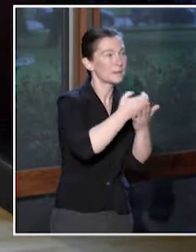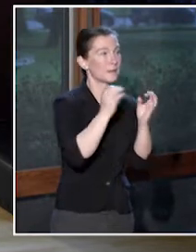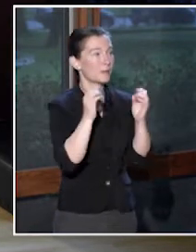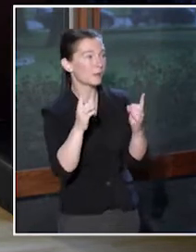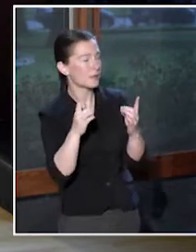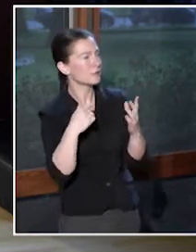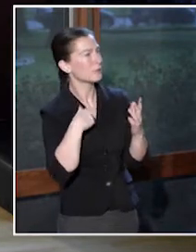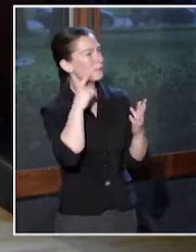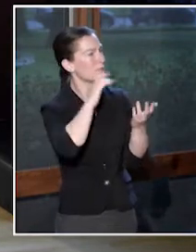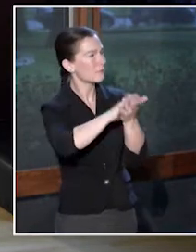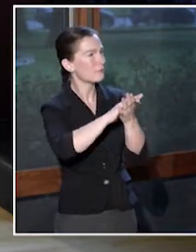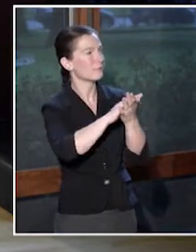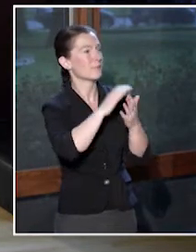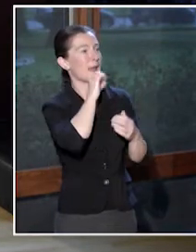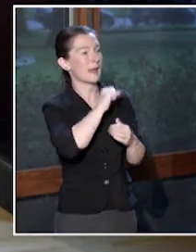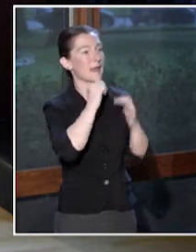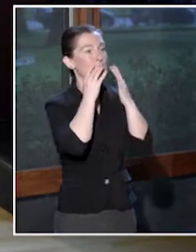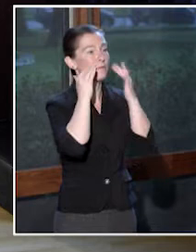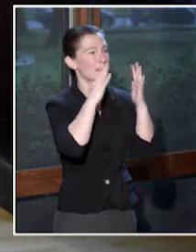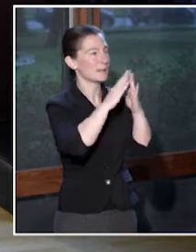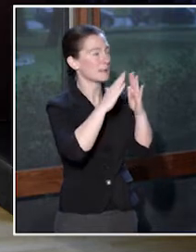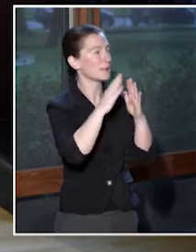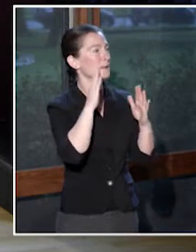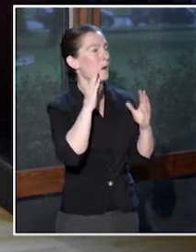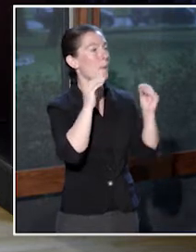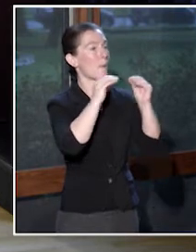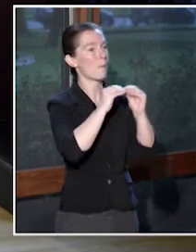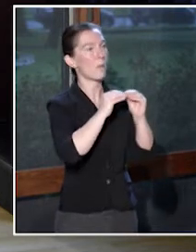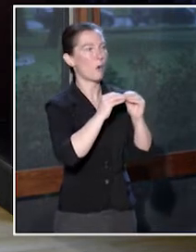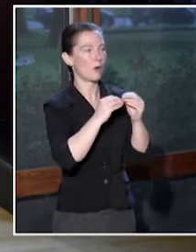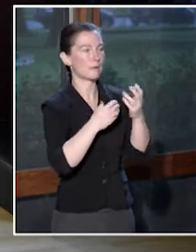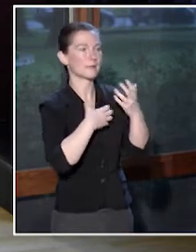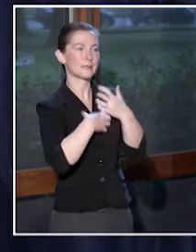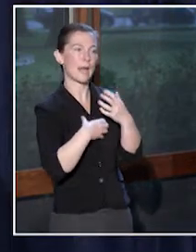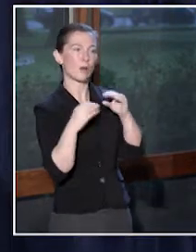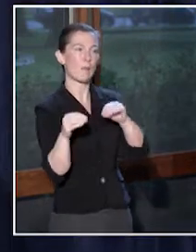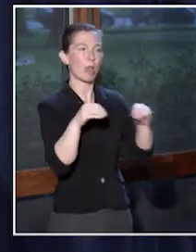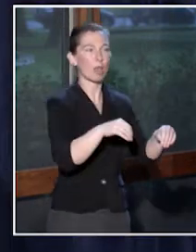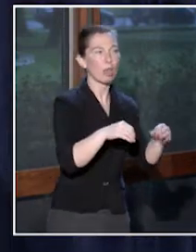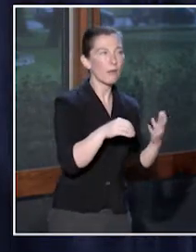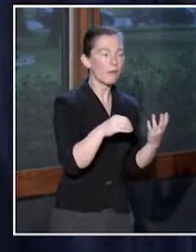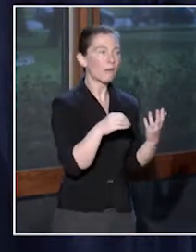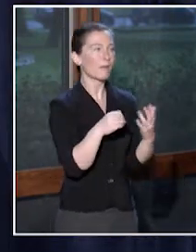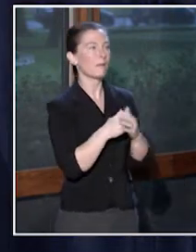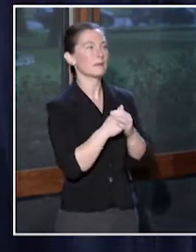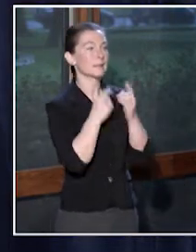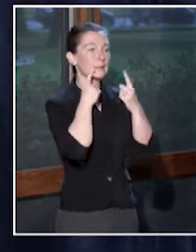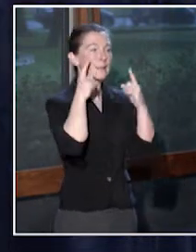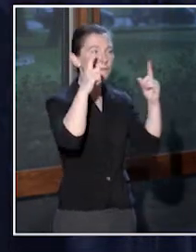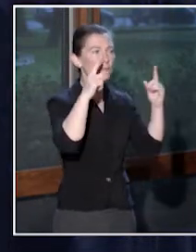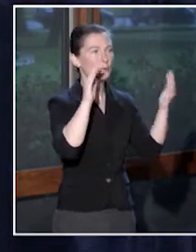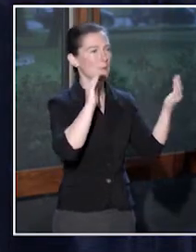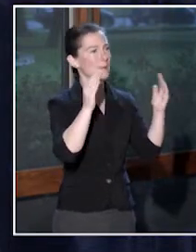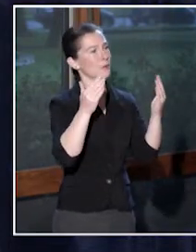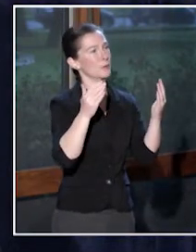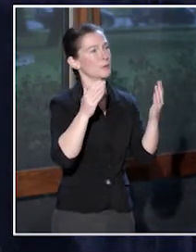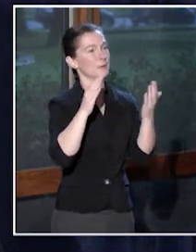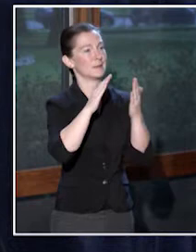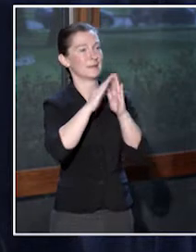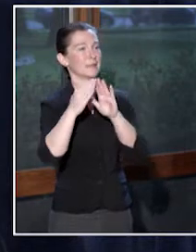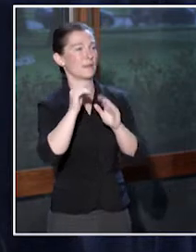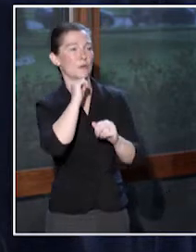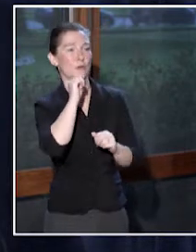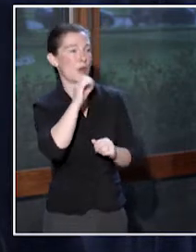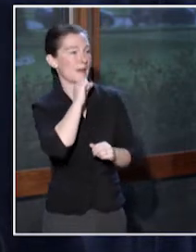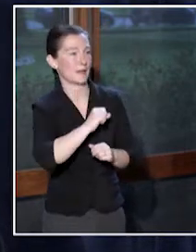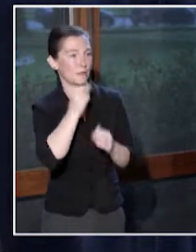desirable, successful, and economically viable than cities that are not age-friendly. And I'm hugely proud of the work that the Portland